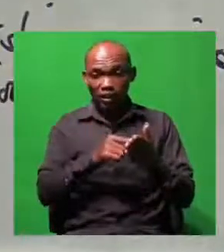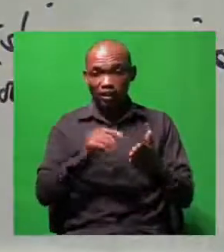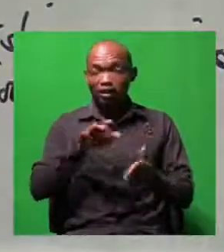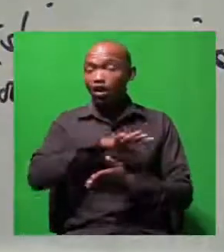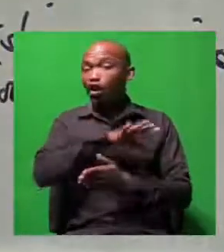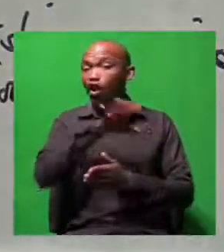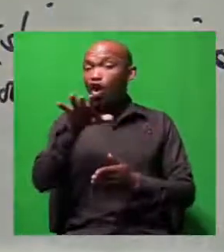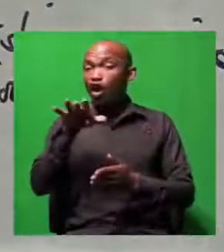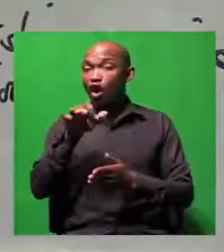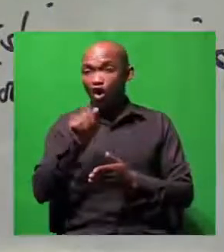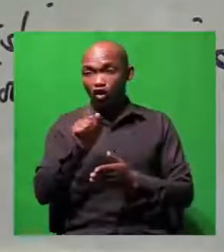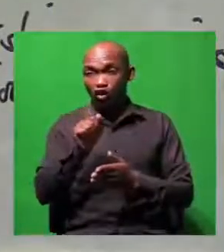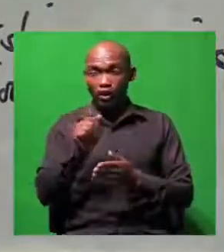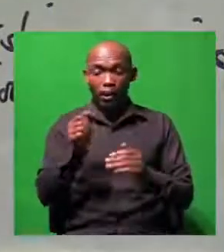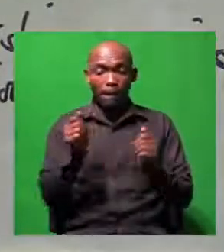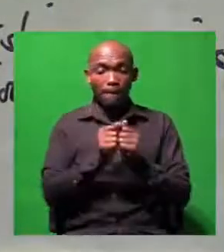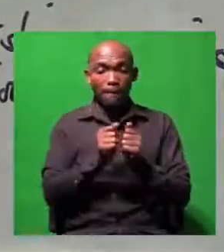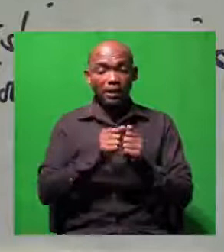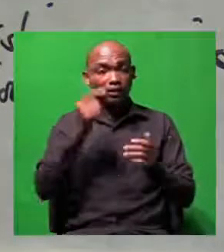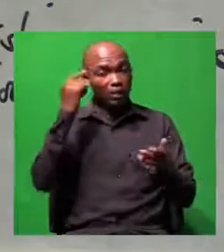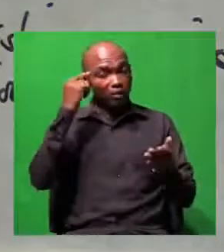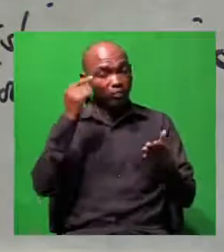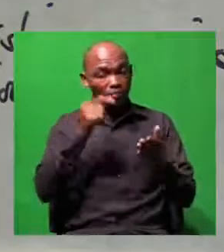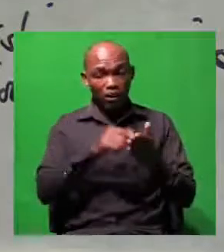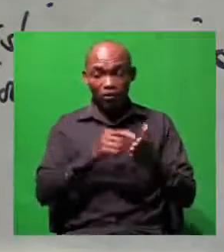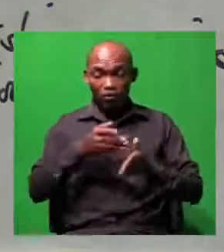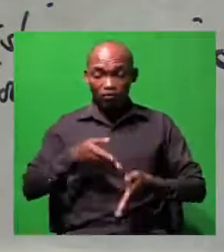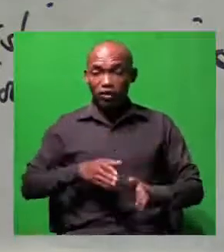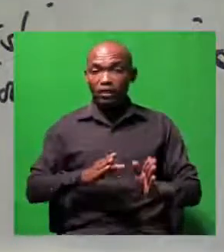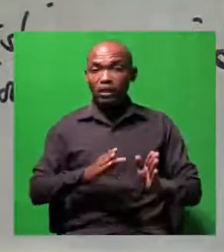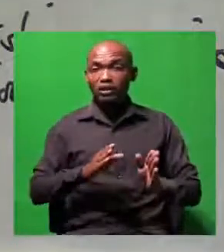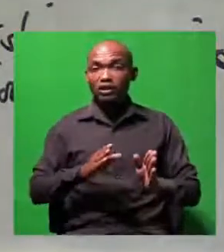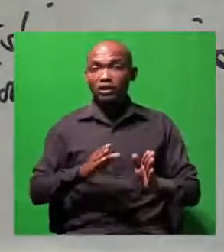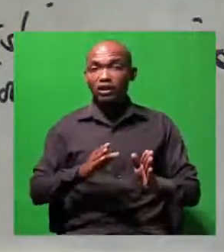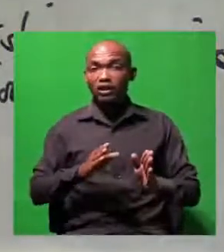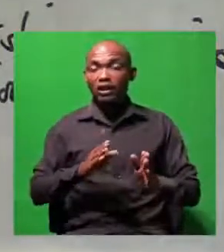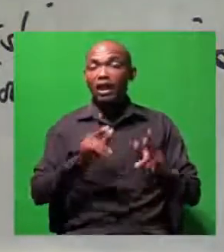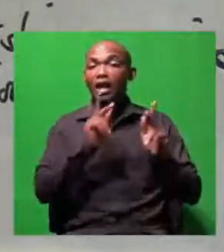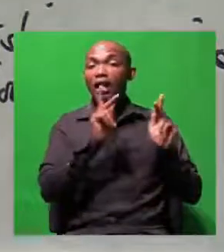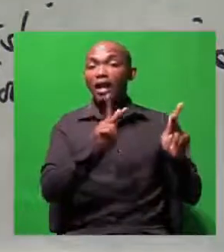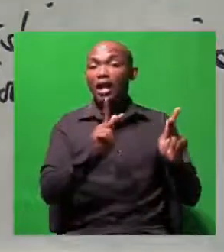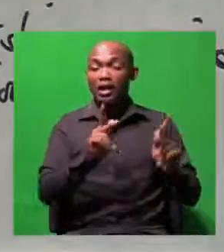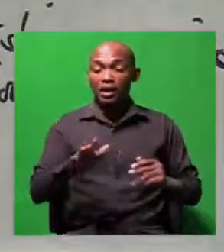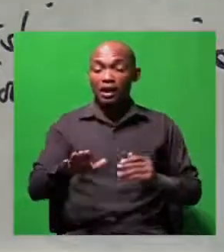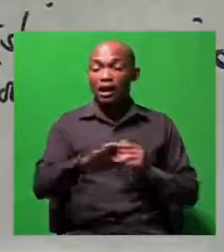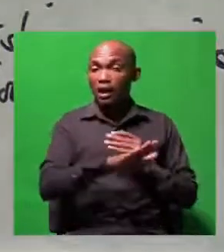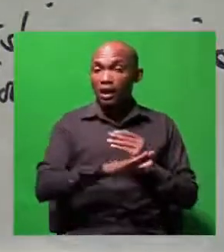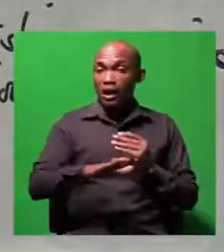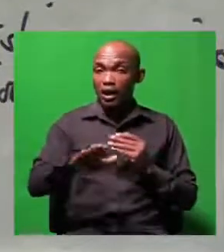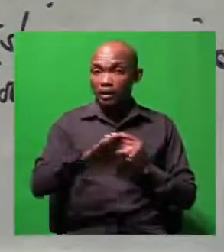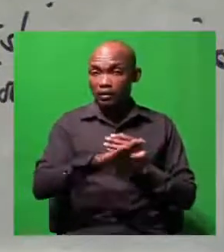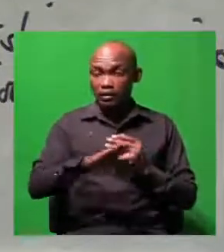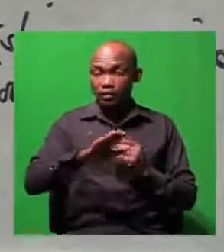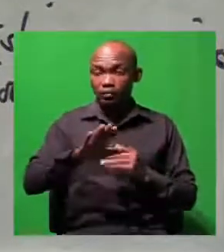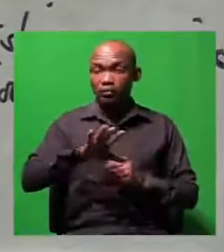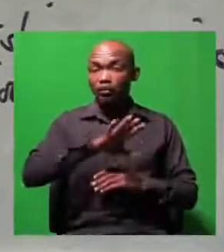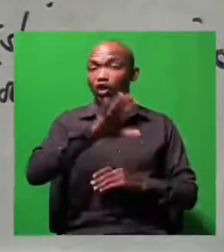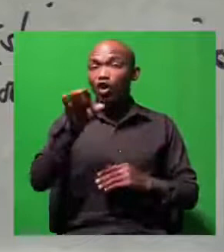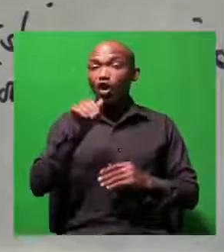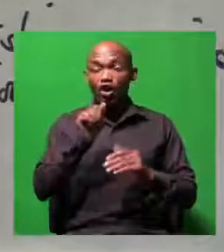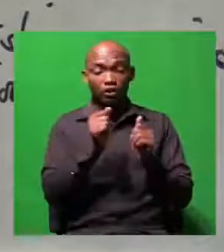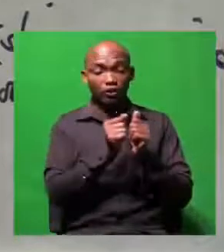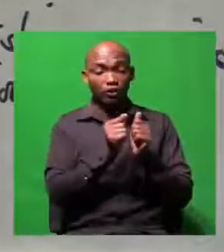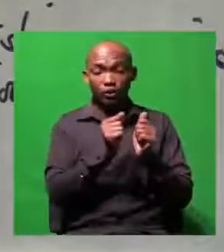Here we mean all major means of production, like land,